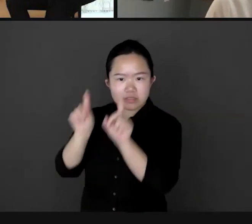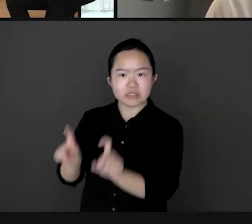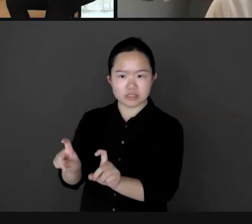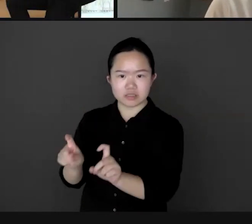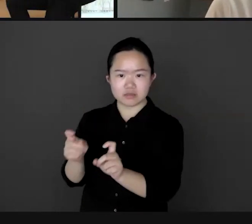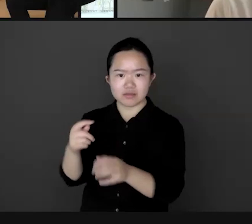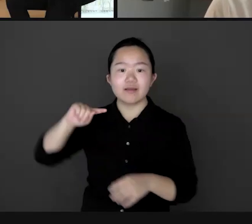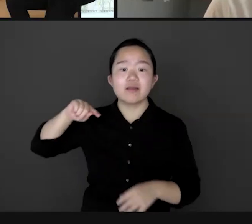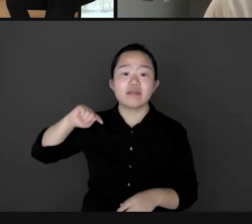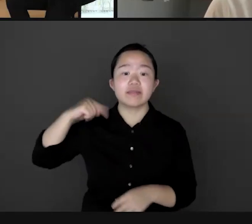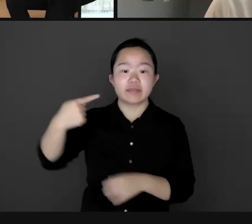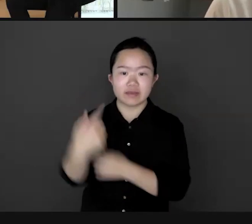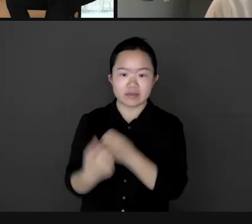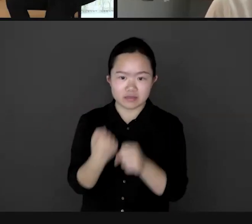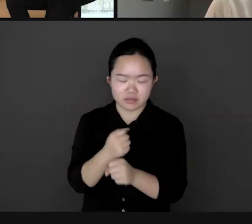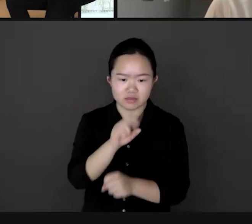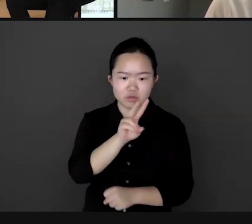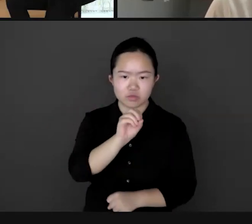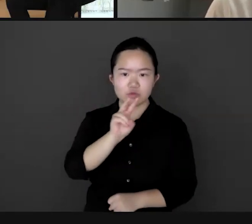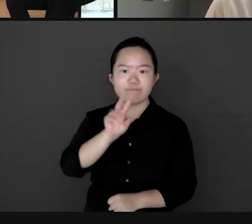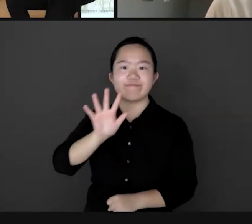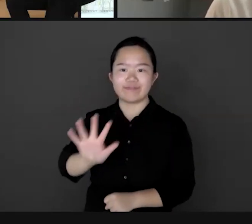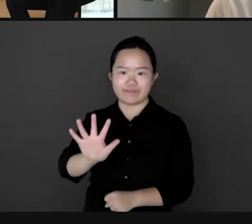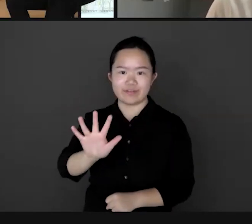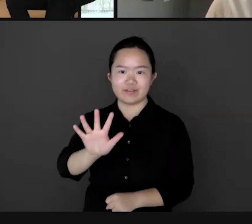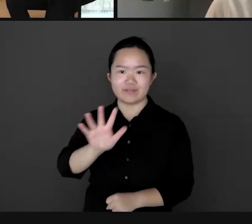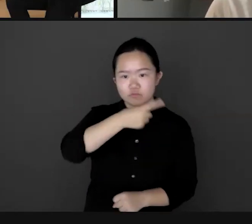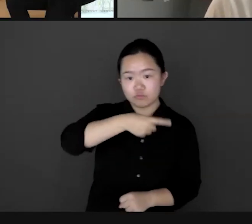and Spanish, and it will be available